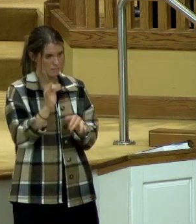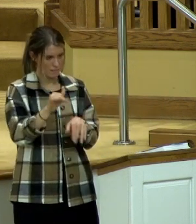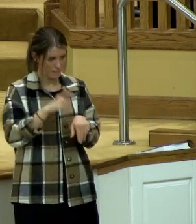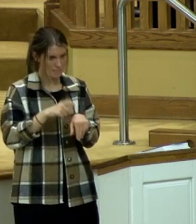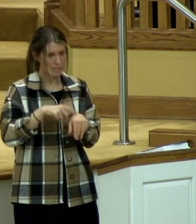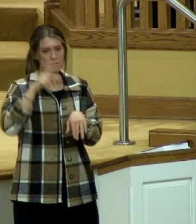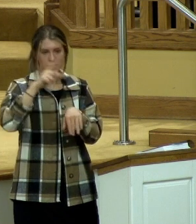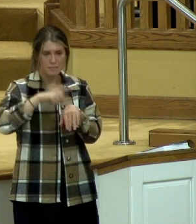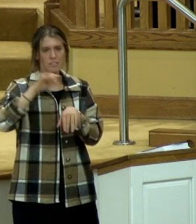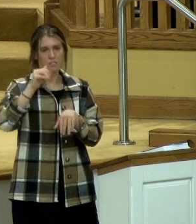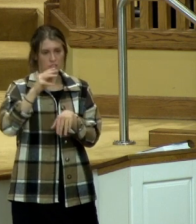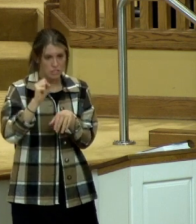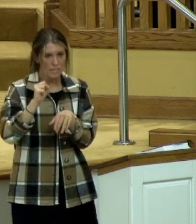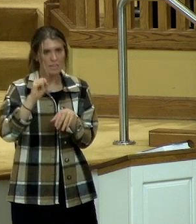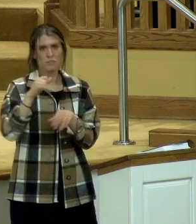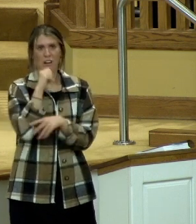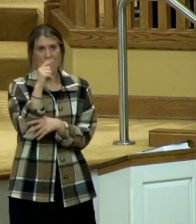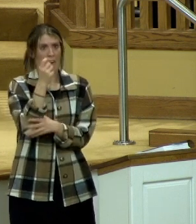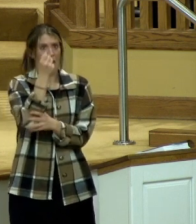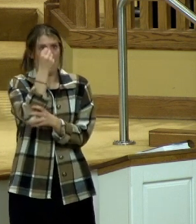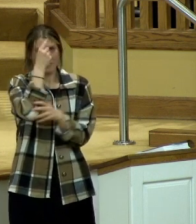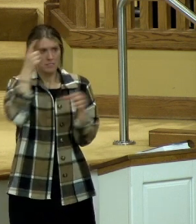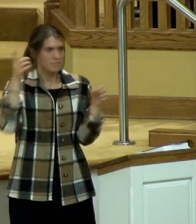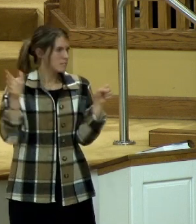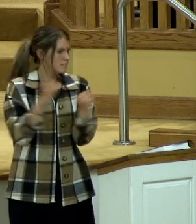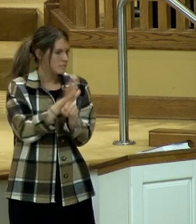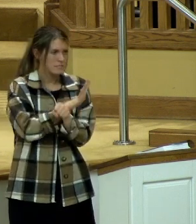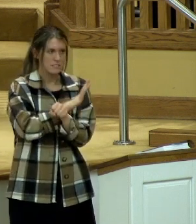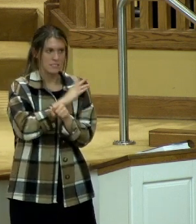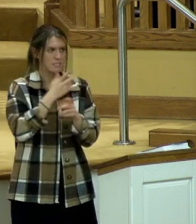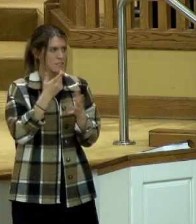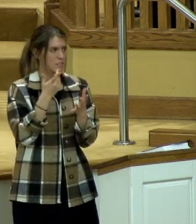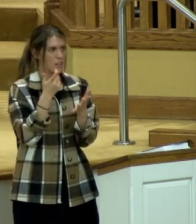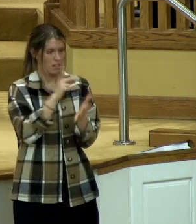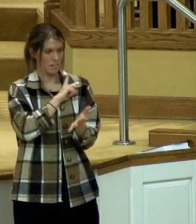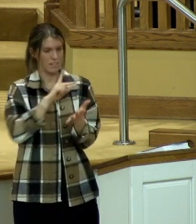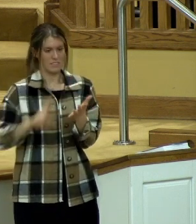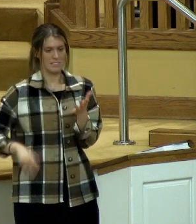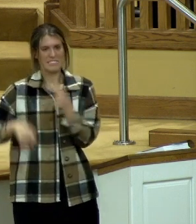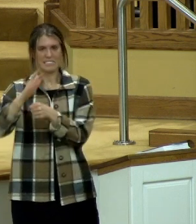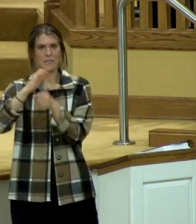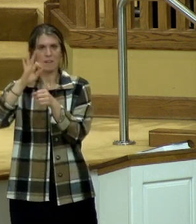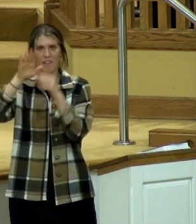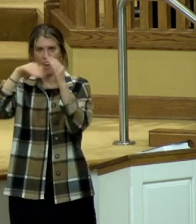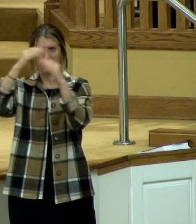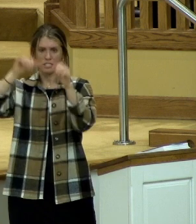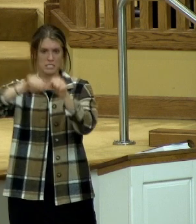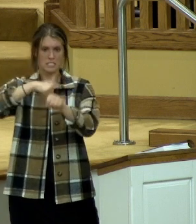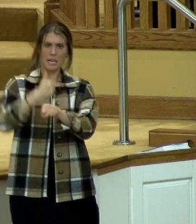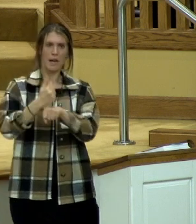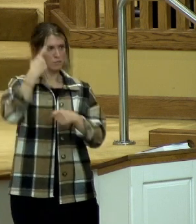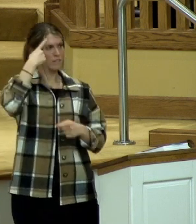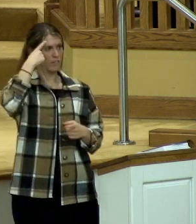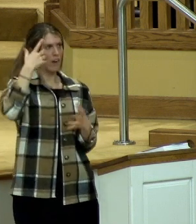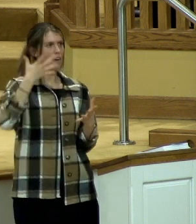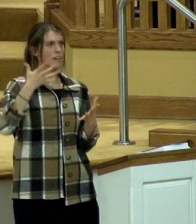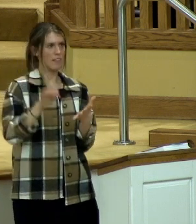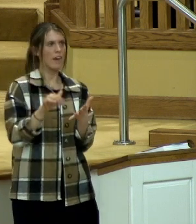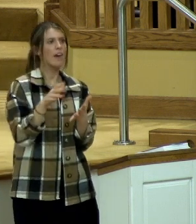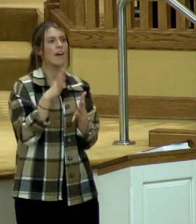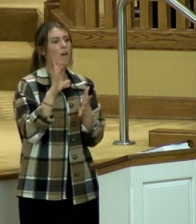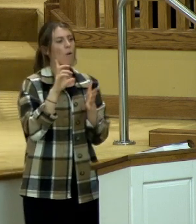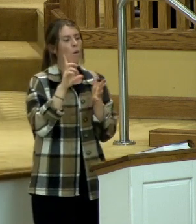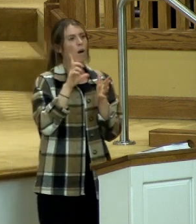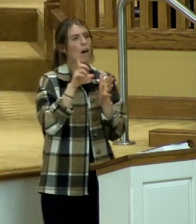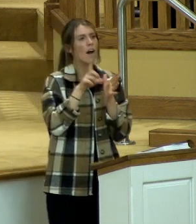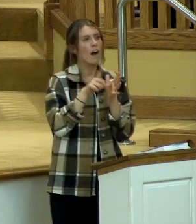even Peter, James, and John, did not completely understand the mission. They were expecting the kingdom of heaven to be established as well. And it took a while